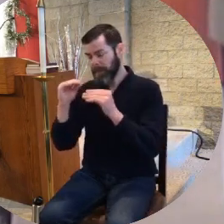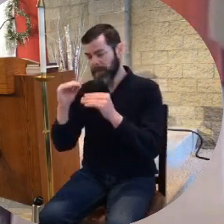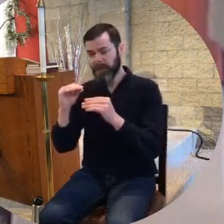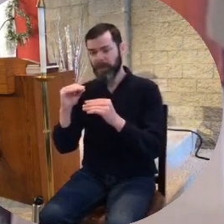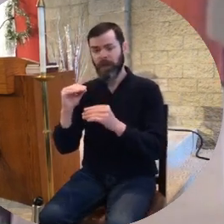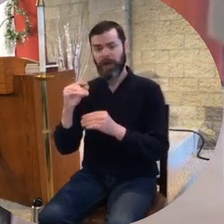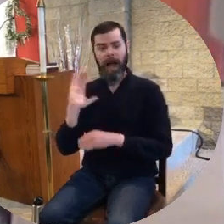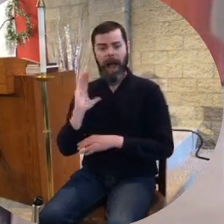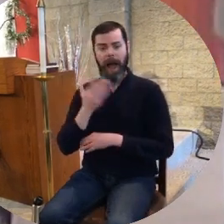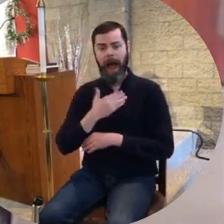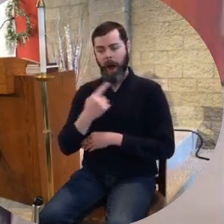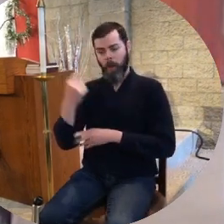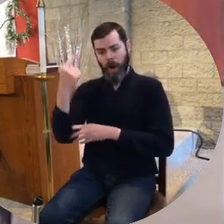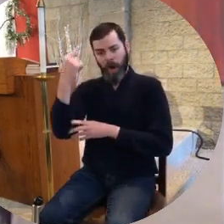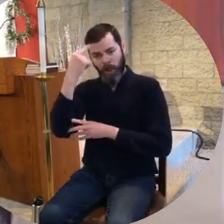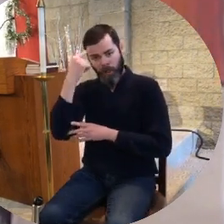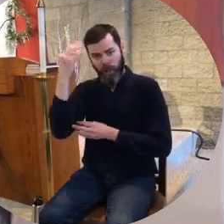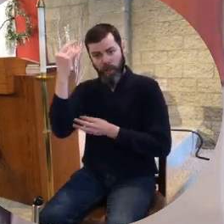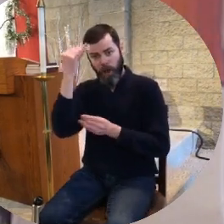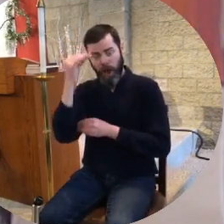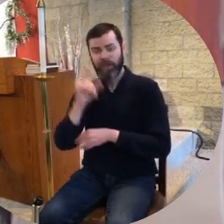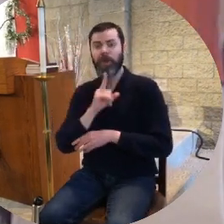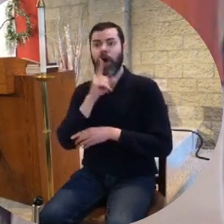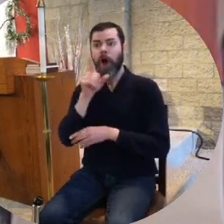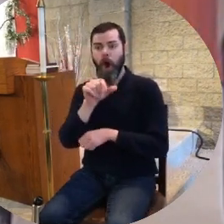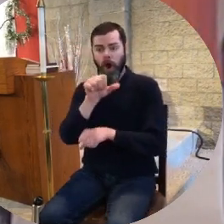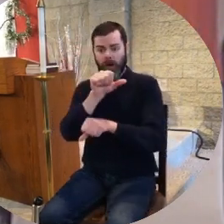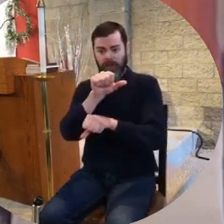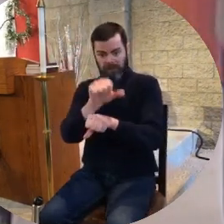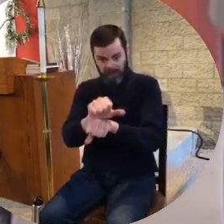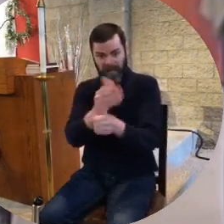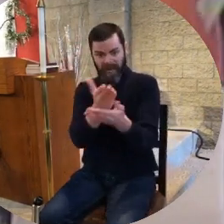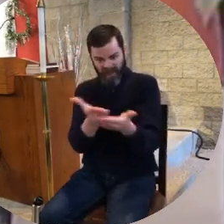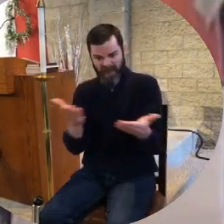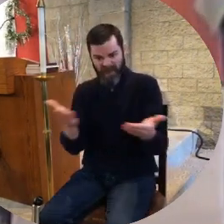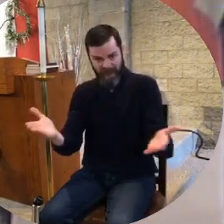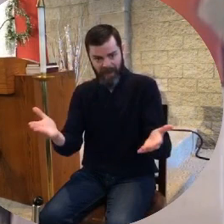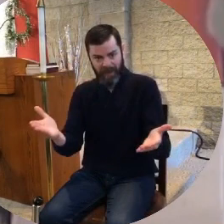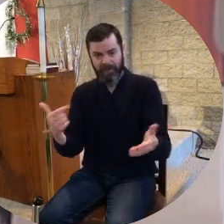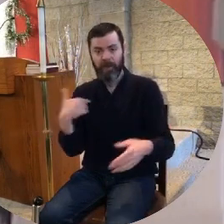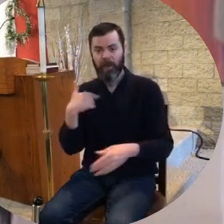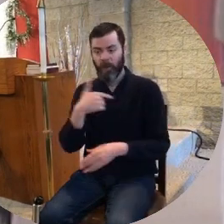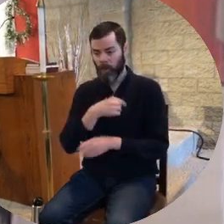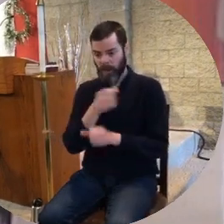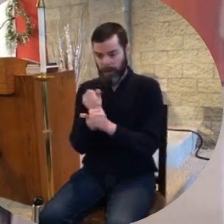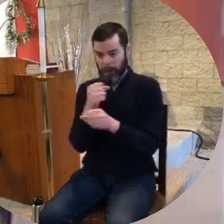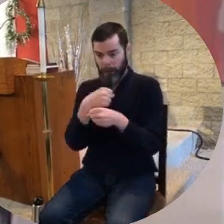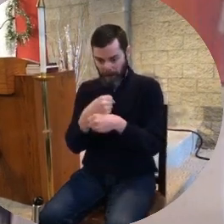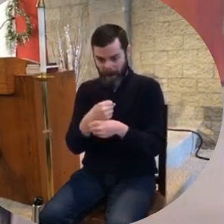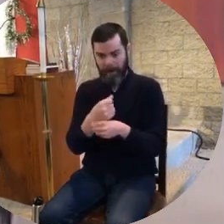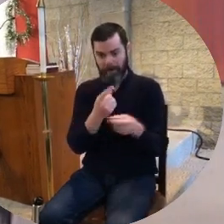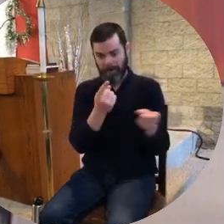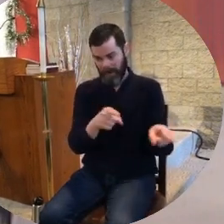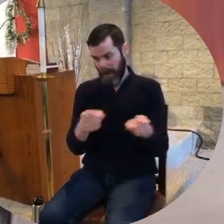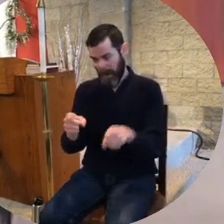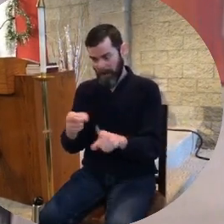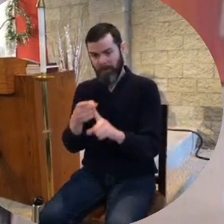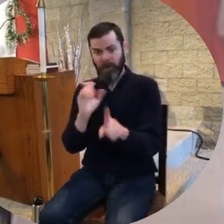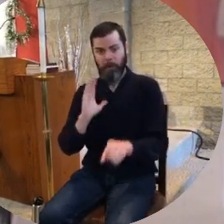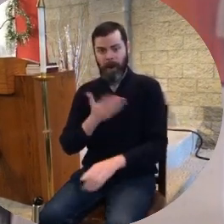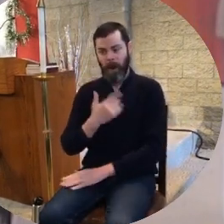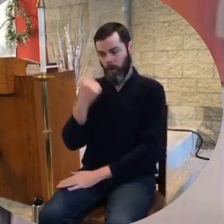right? Thoughts are creative, right? We touched that. That ties into our third basic teachings, that thoughts held in